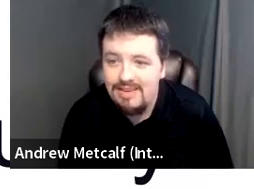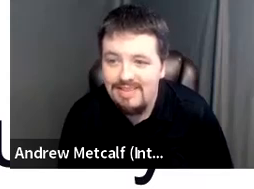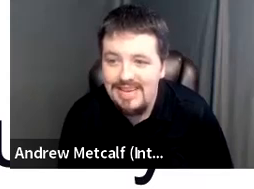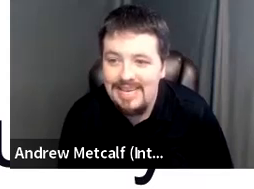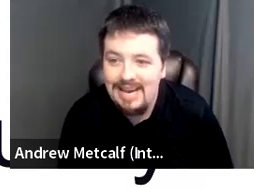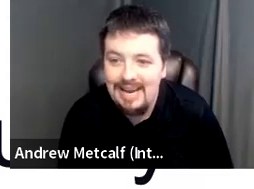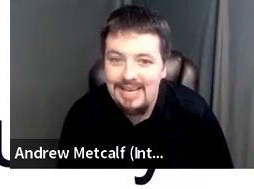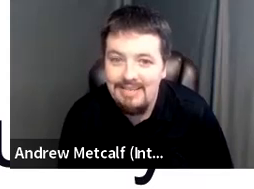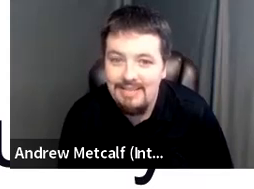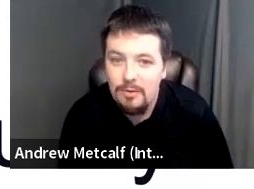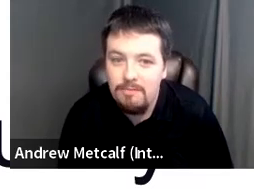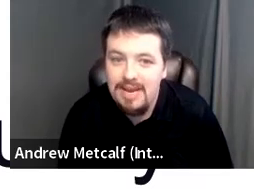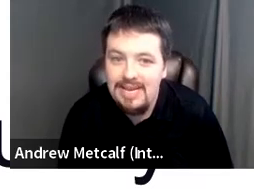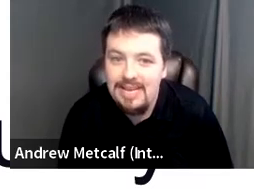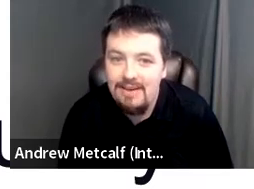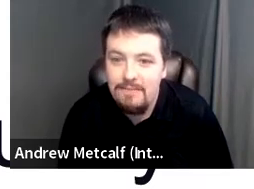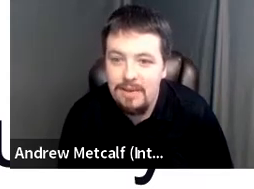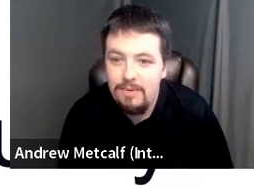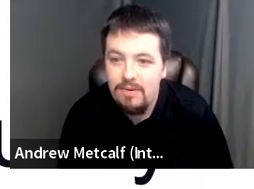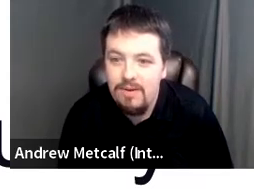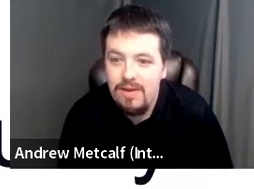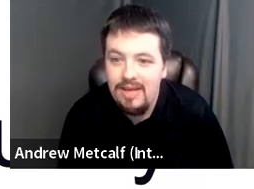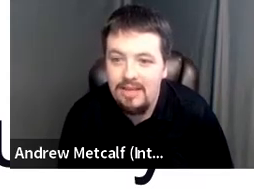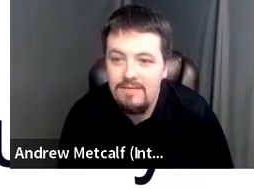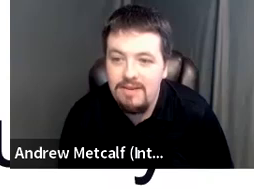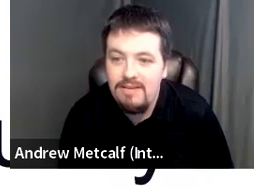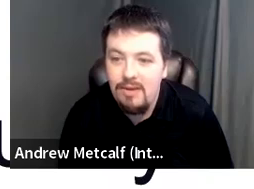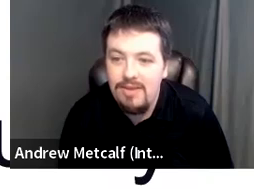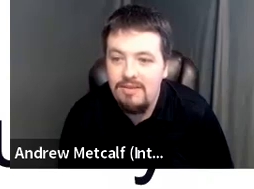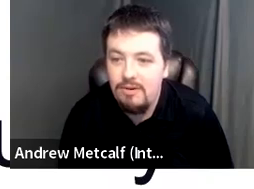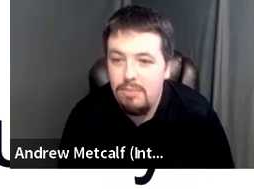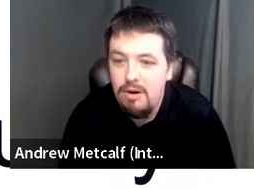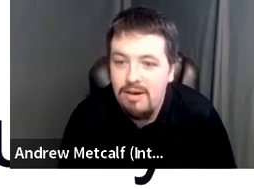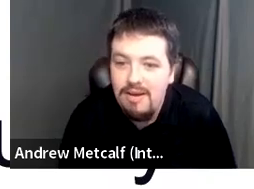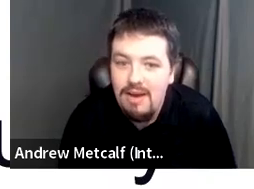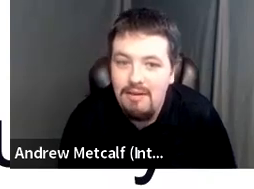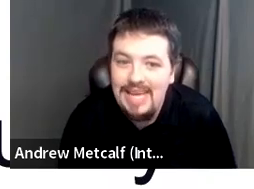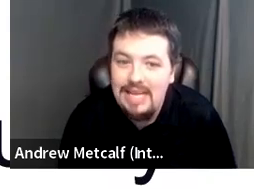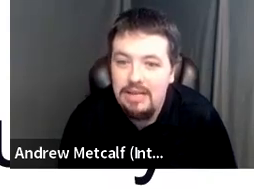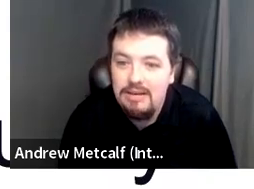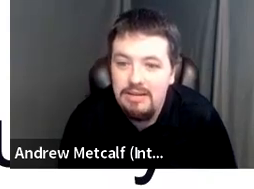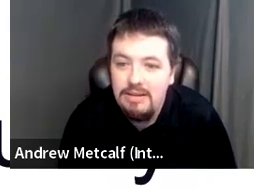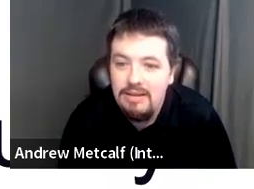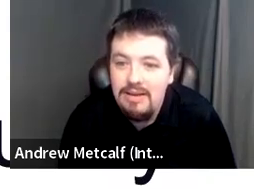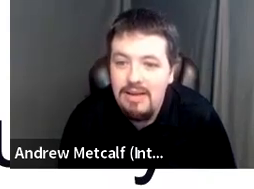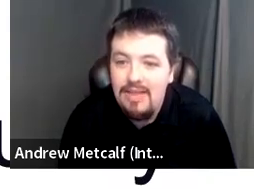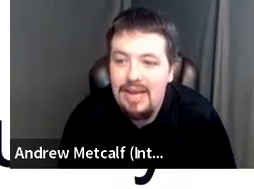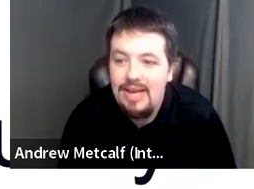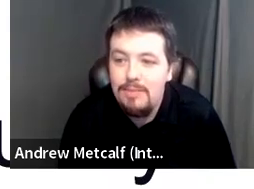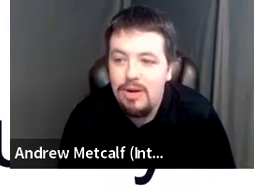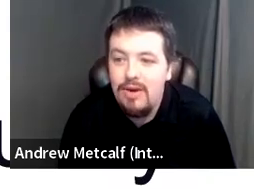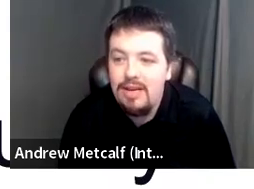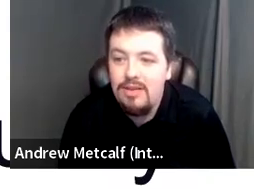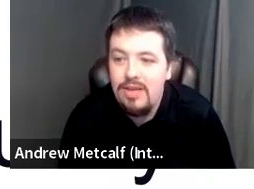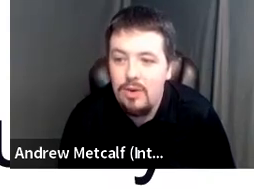during the 1690s, there was many deaf people that lived in the southeastern part of England, and they